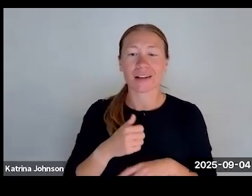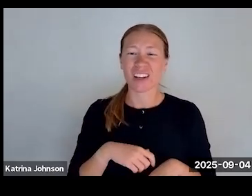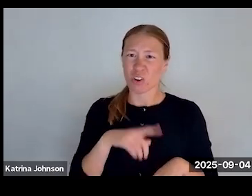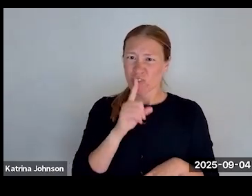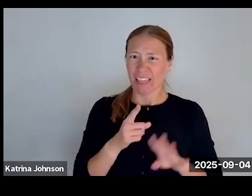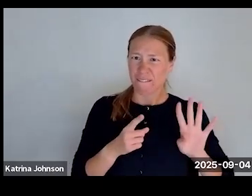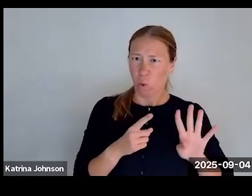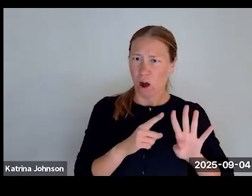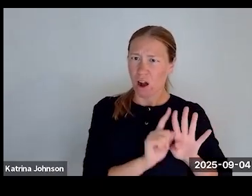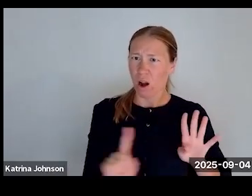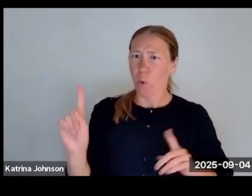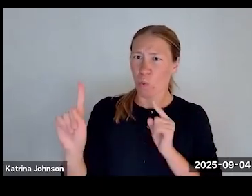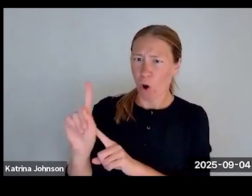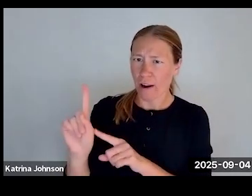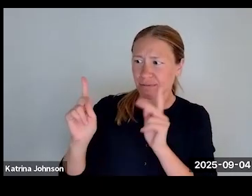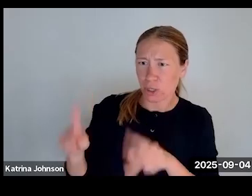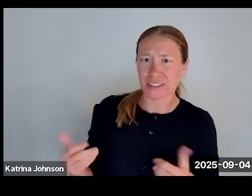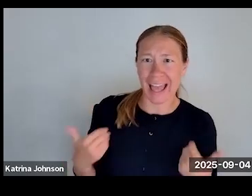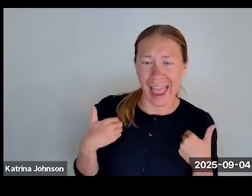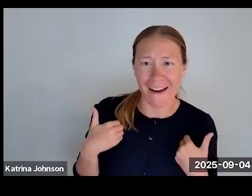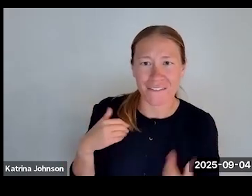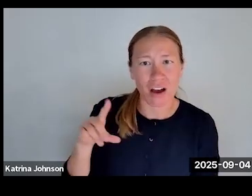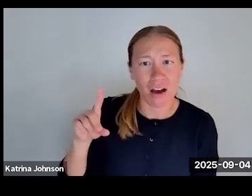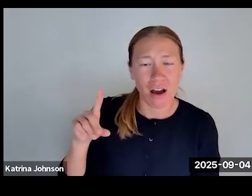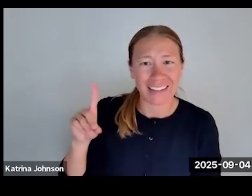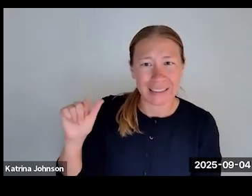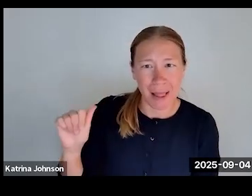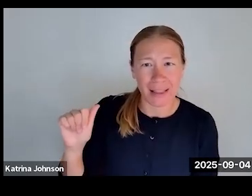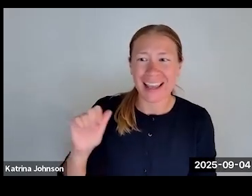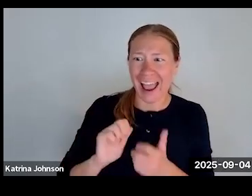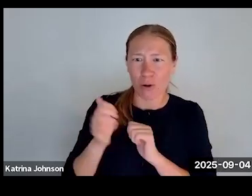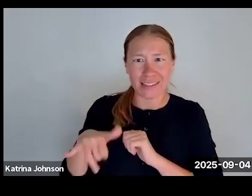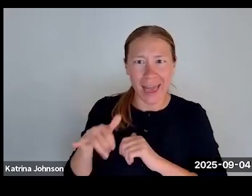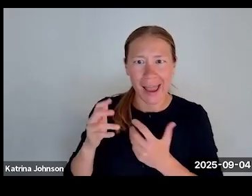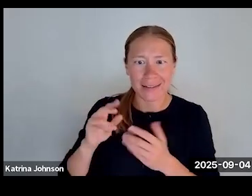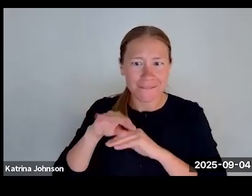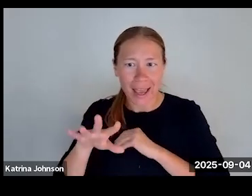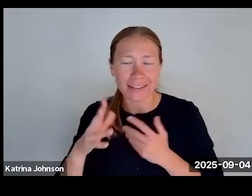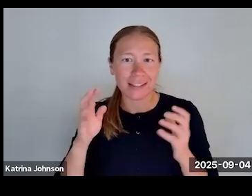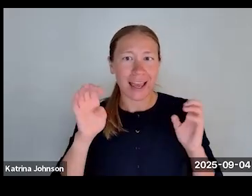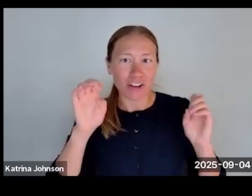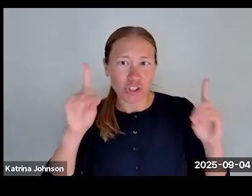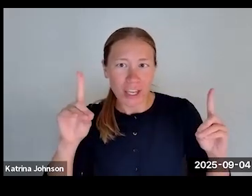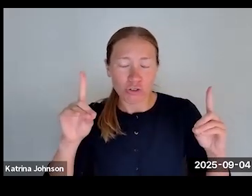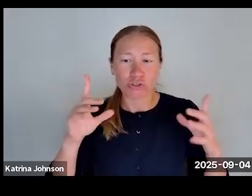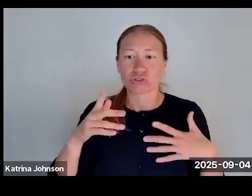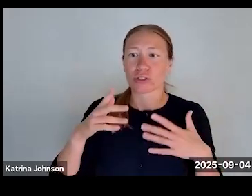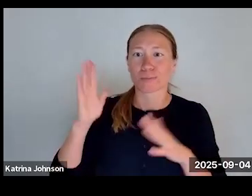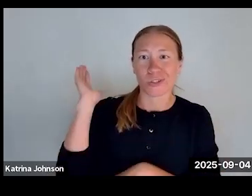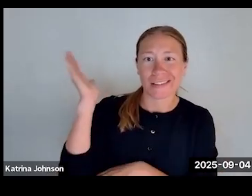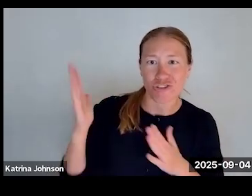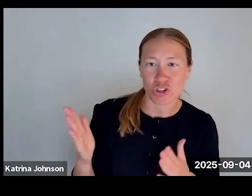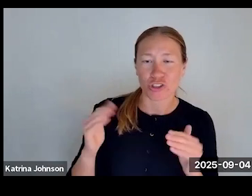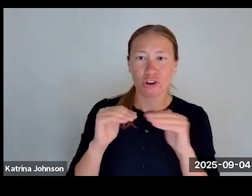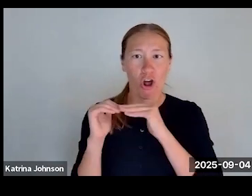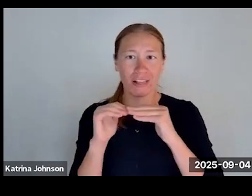lives with a disability, what does that mean for educators, presenters, colleagues, about how we design